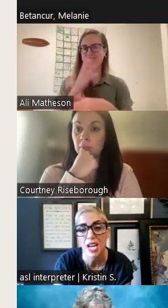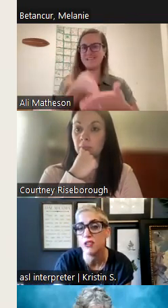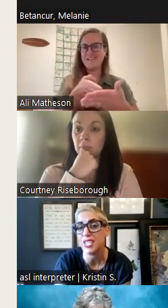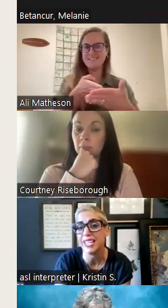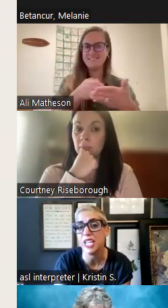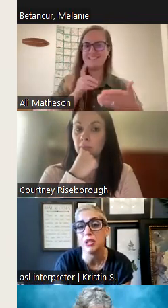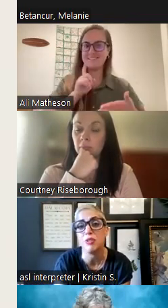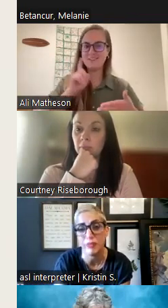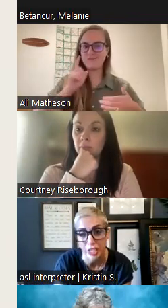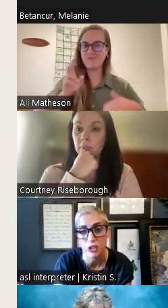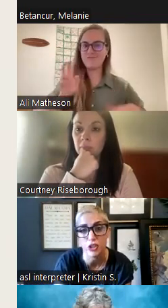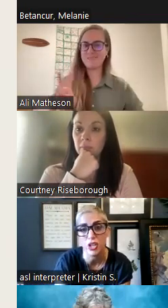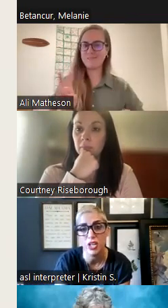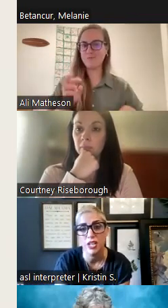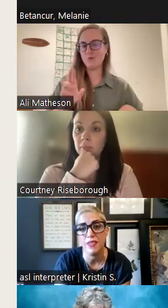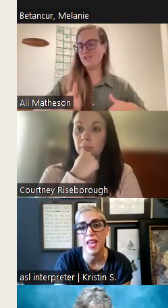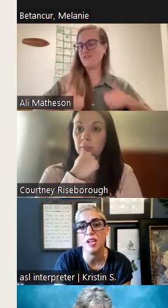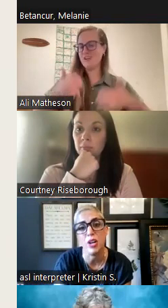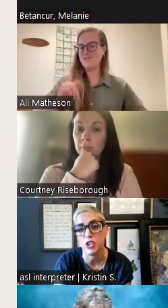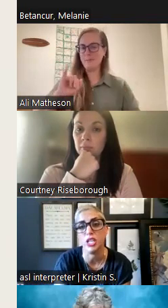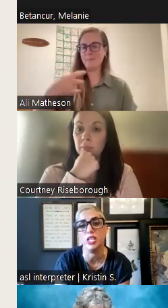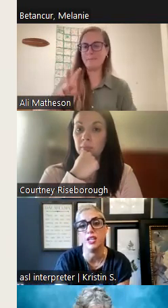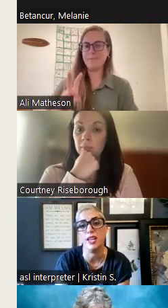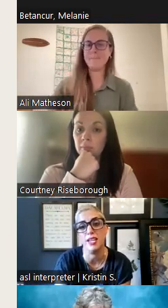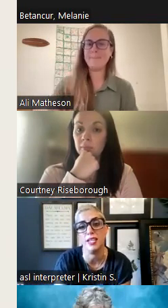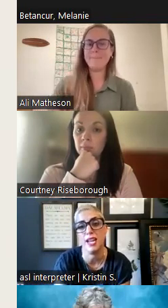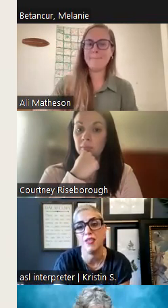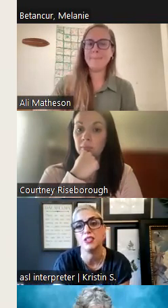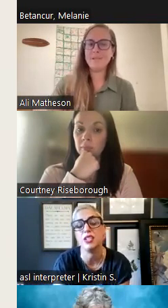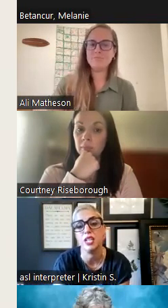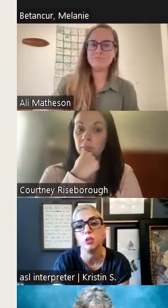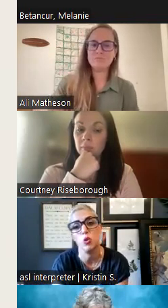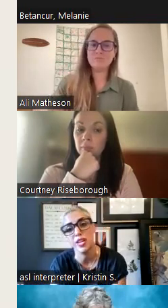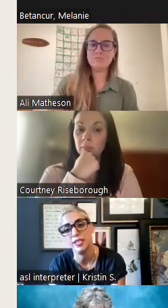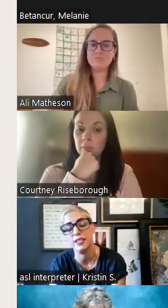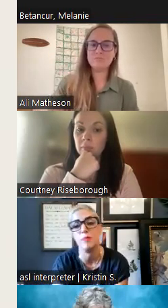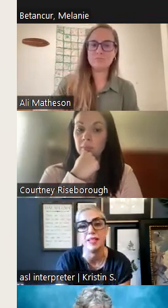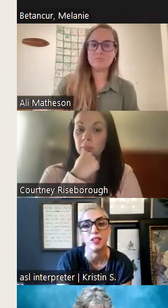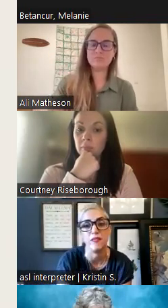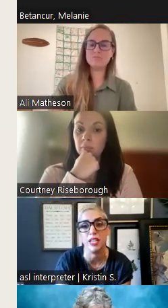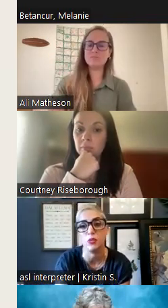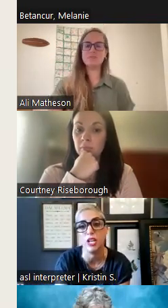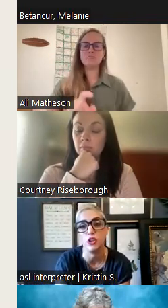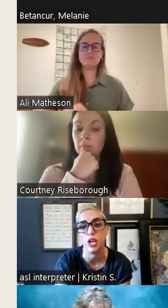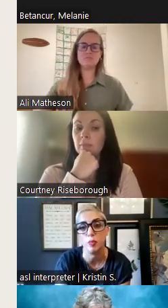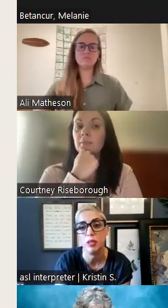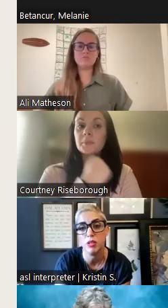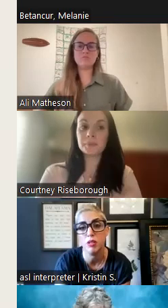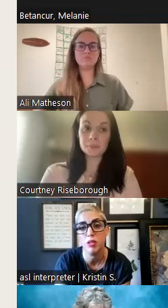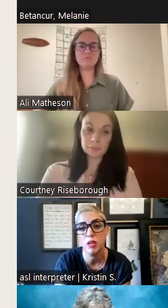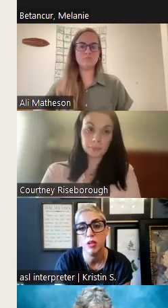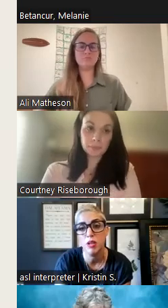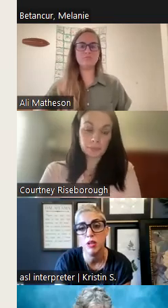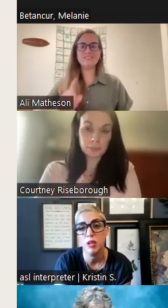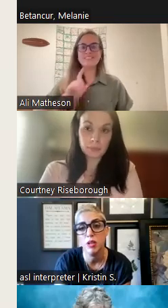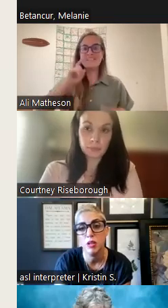We have to understand hearing privilege and that oppression and how that's going to work into the domestic violence relationship.